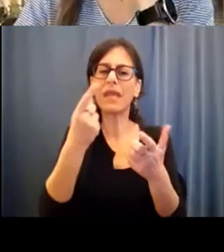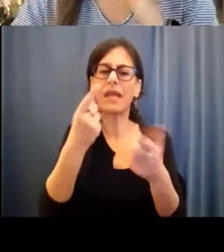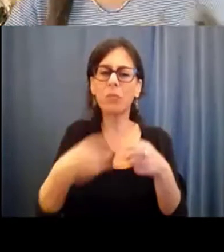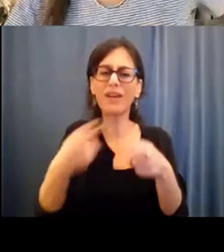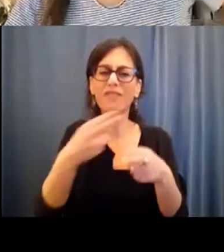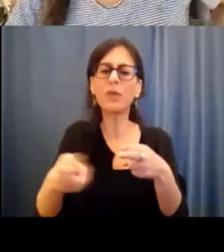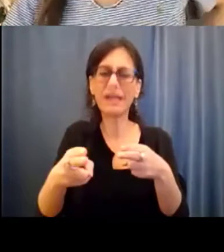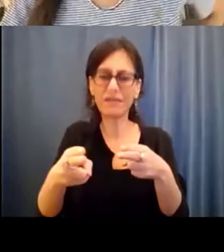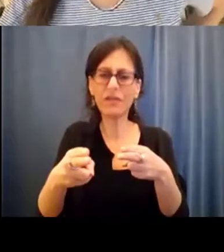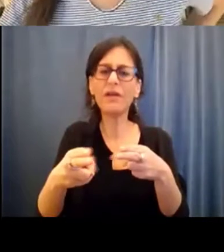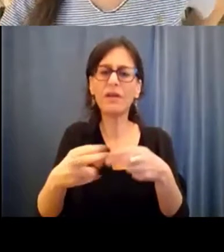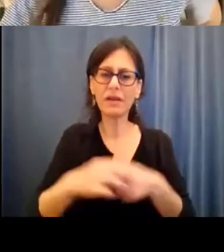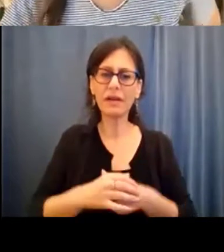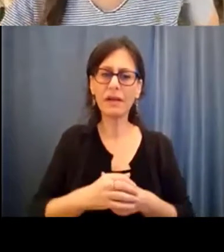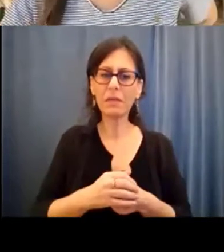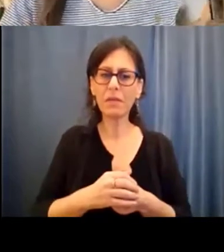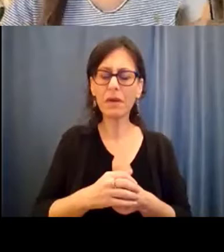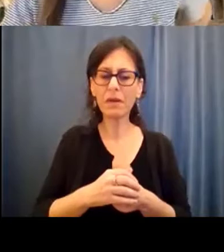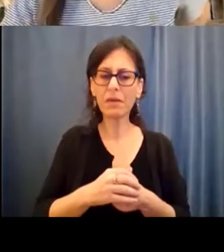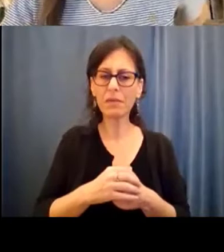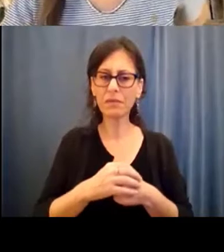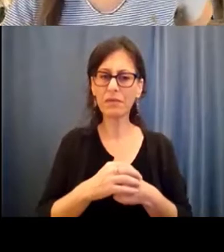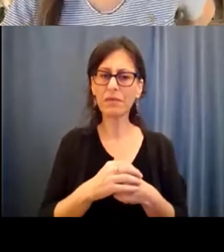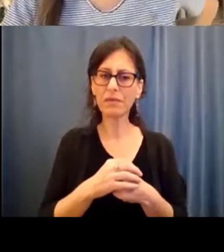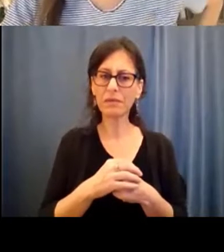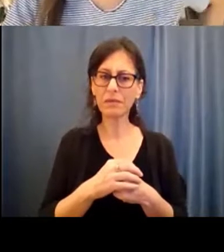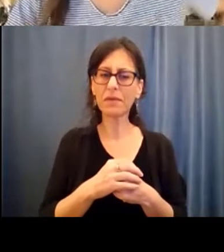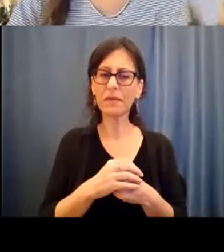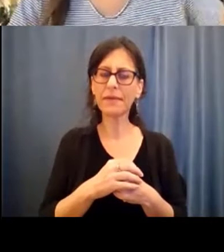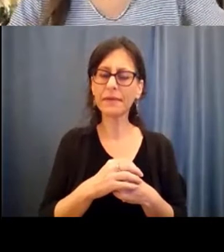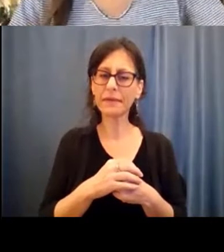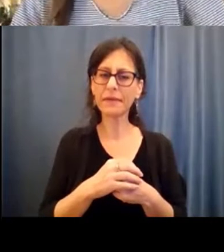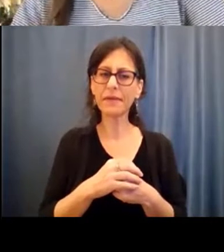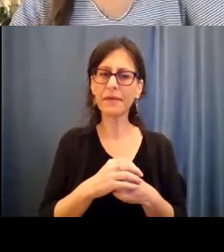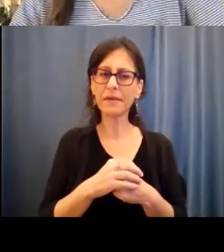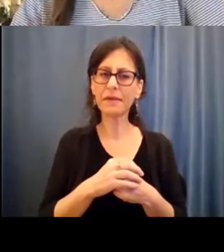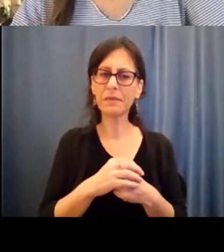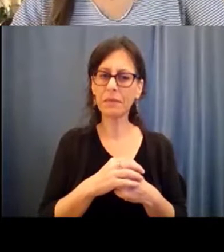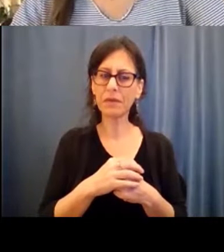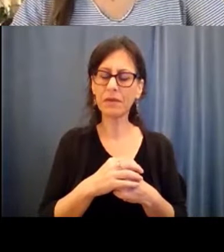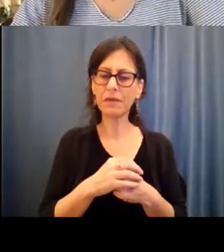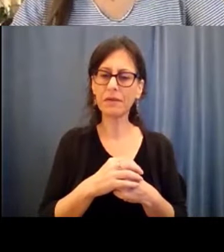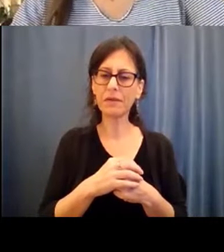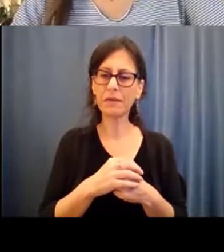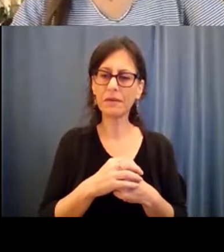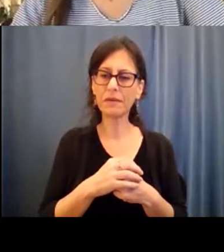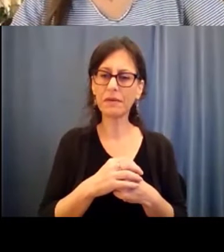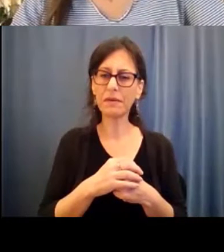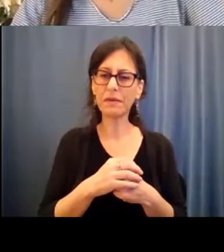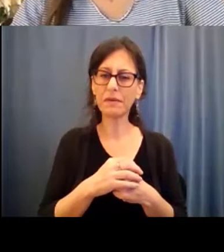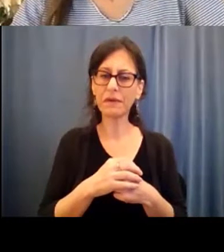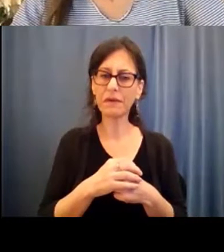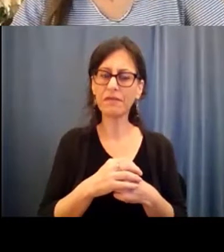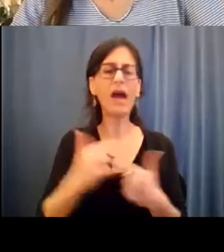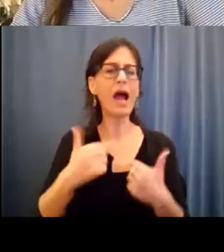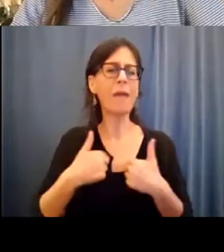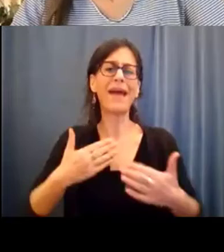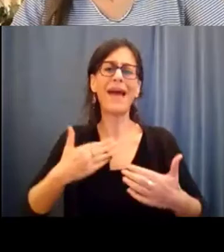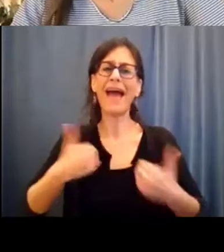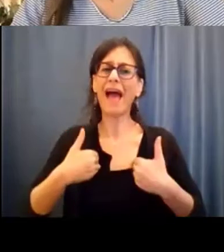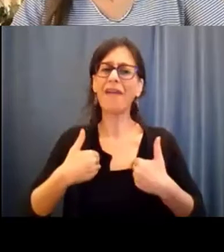I am having the time of my